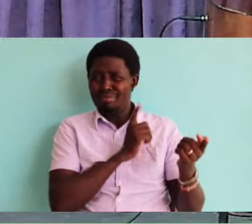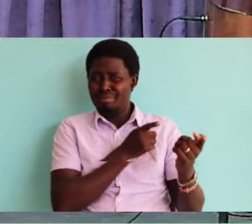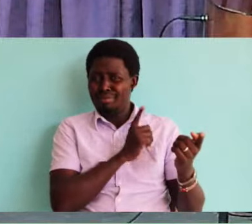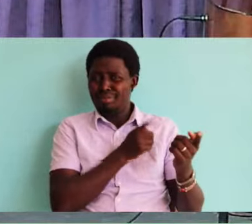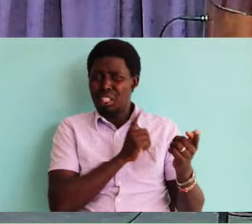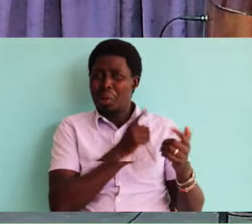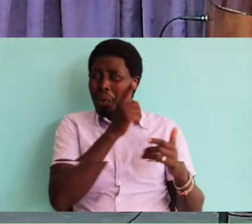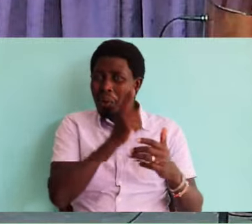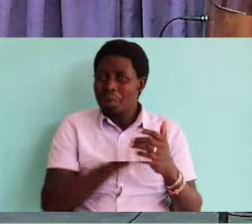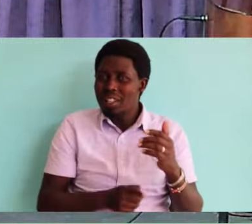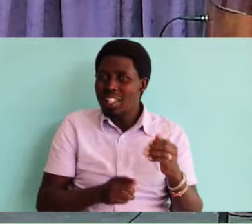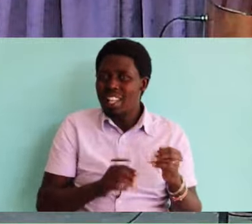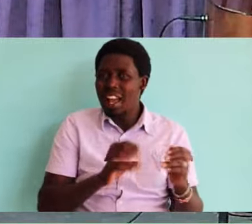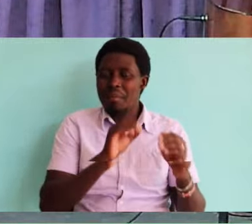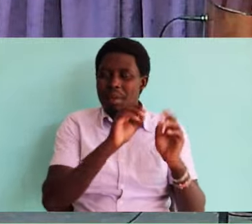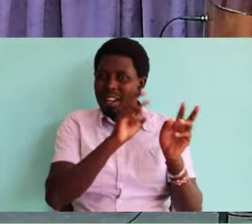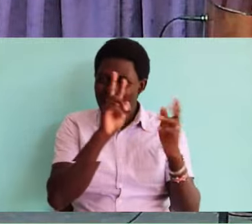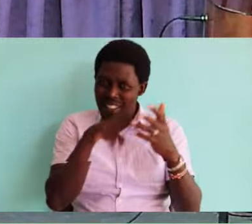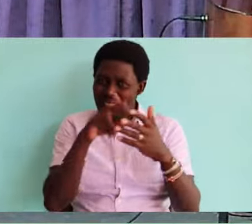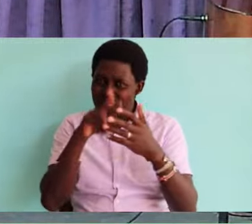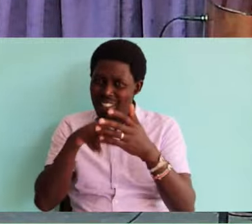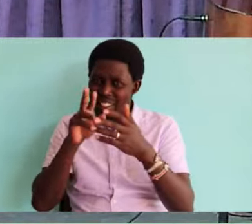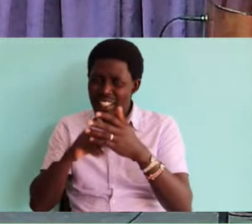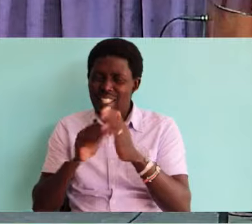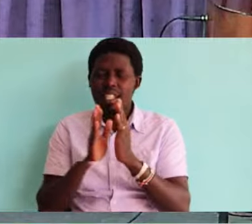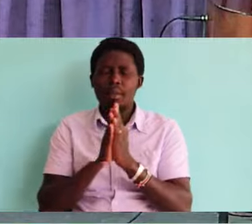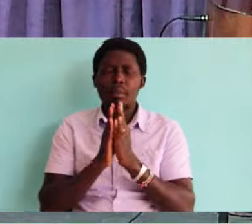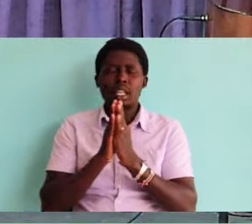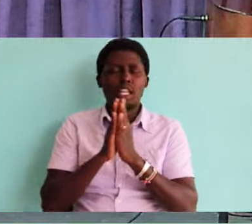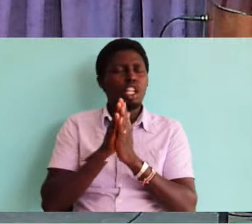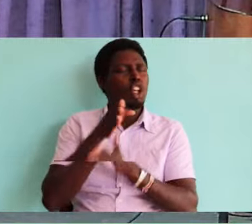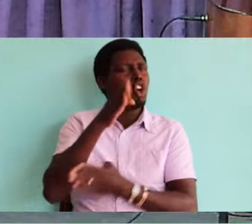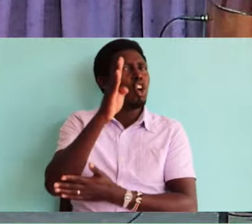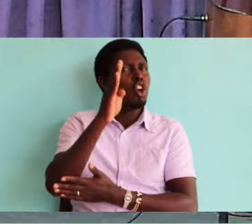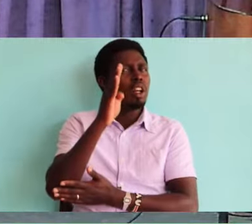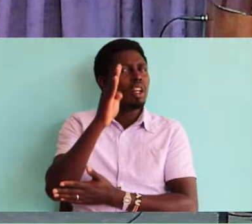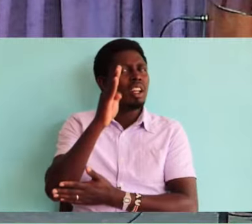this series, I was just praying and asking God,